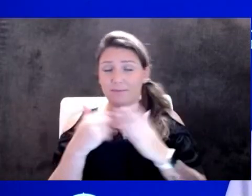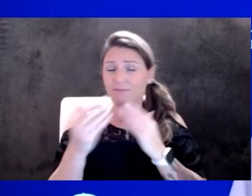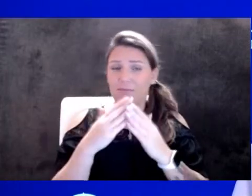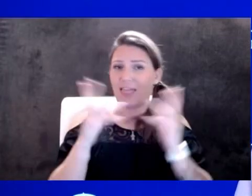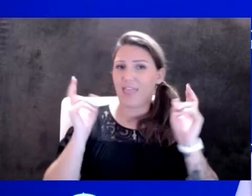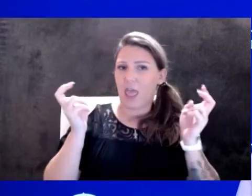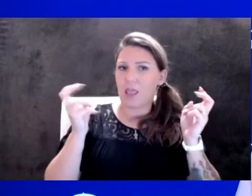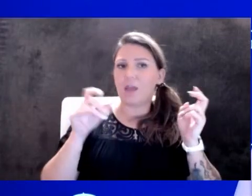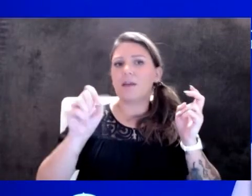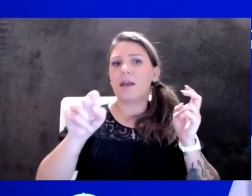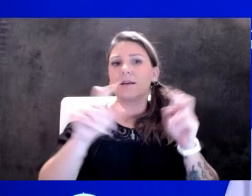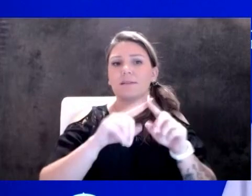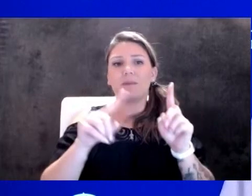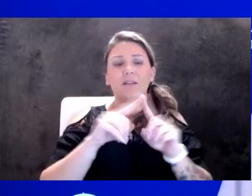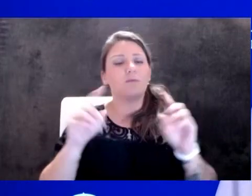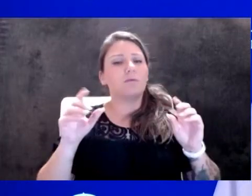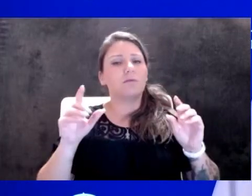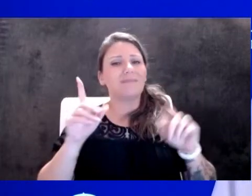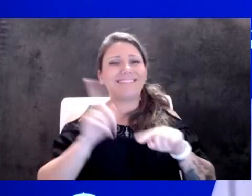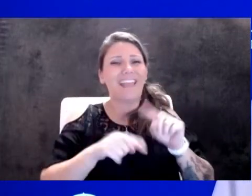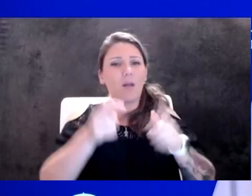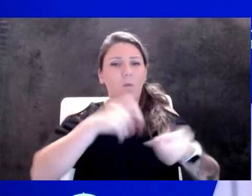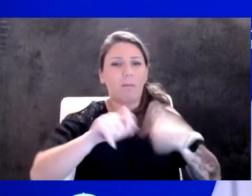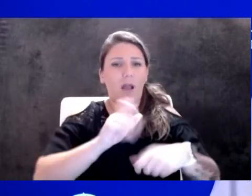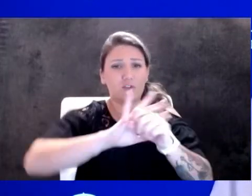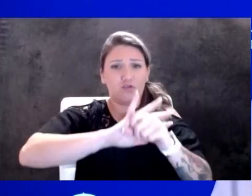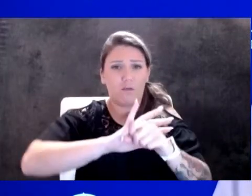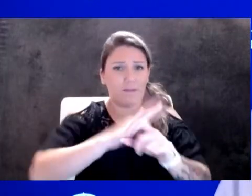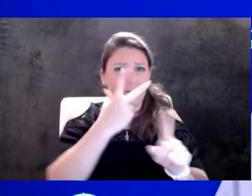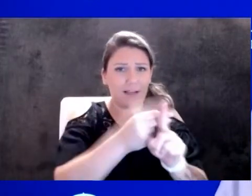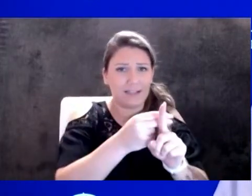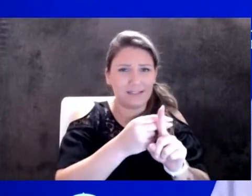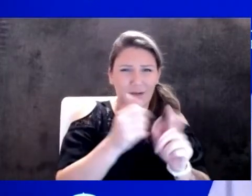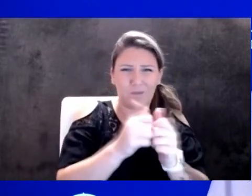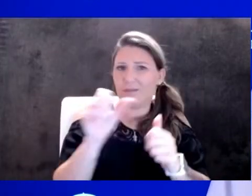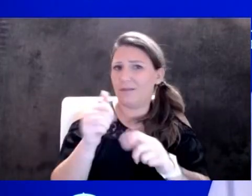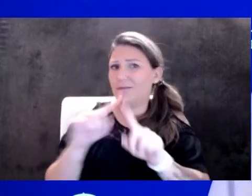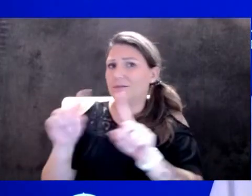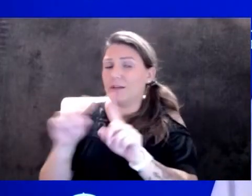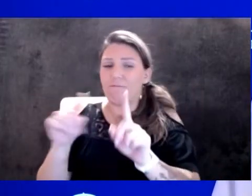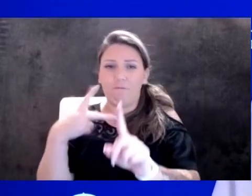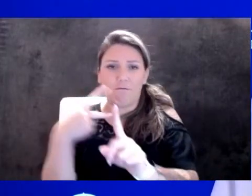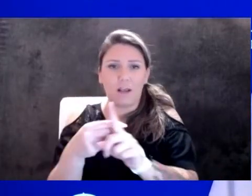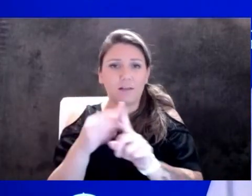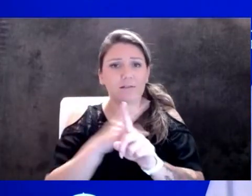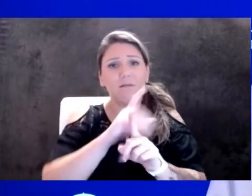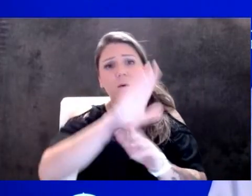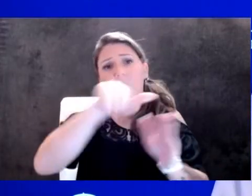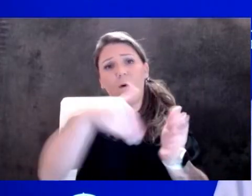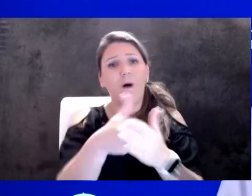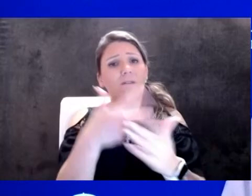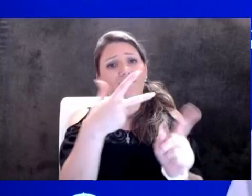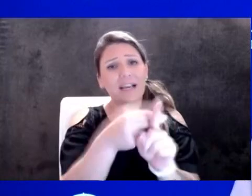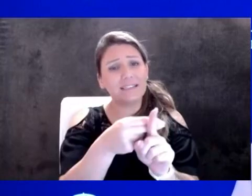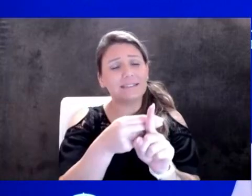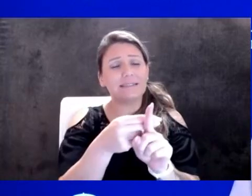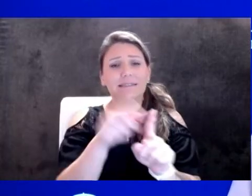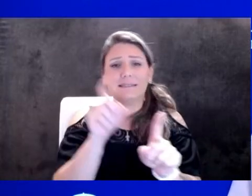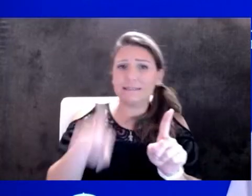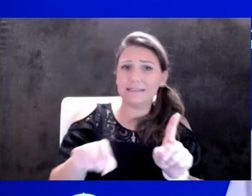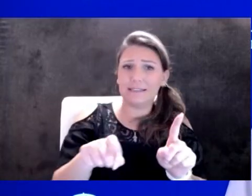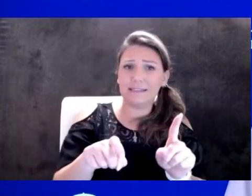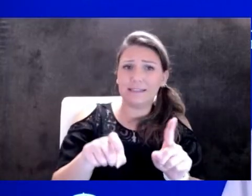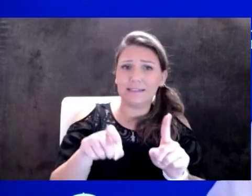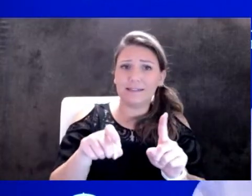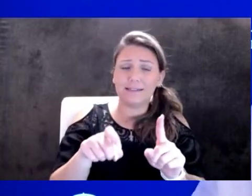no replacement for the COVID-19 vaccine with other vaccines. Get all the vaccines you need to help keep yourself protected, and mostly